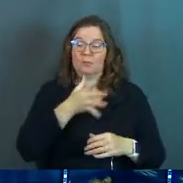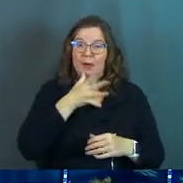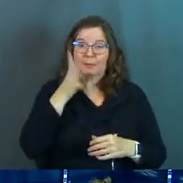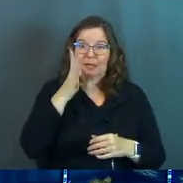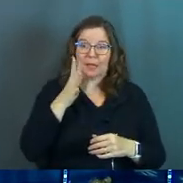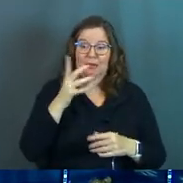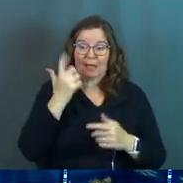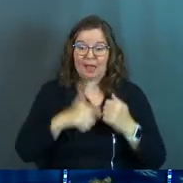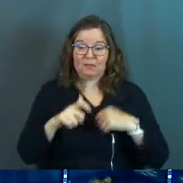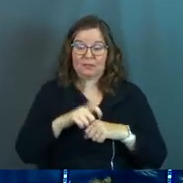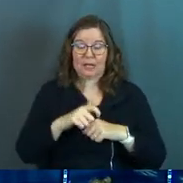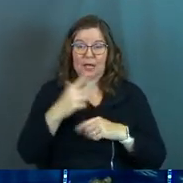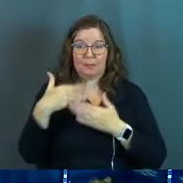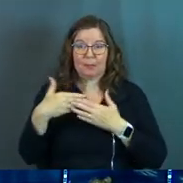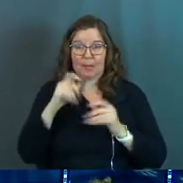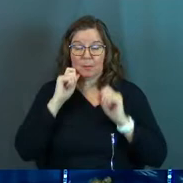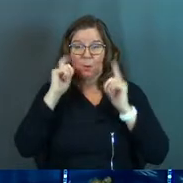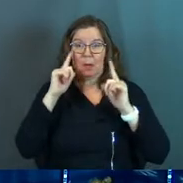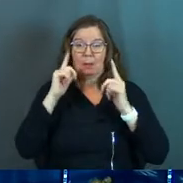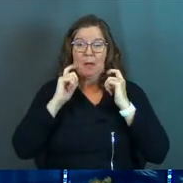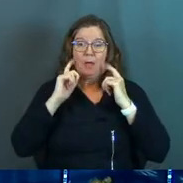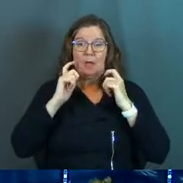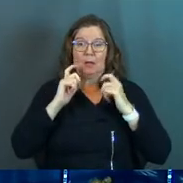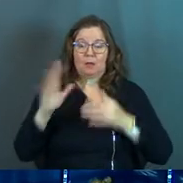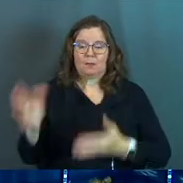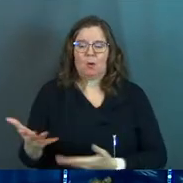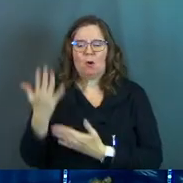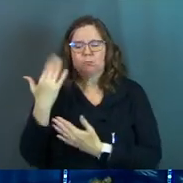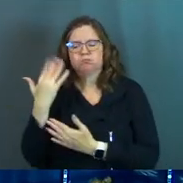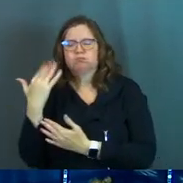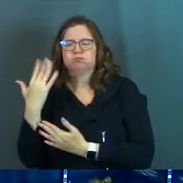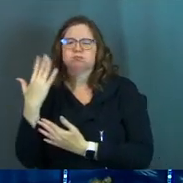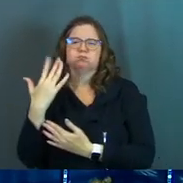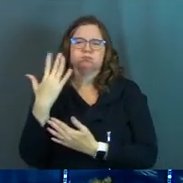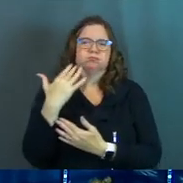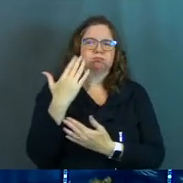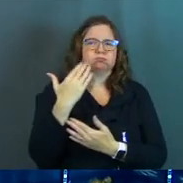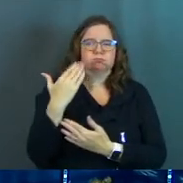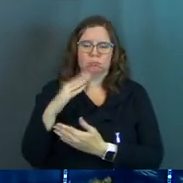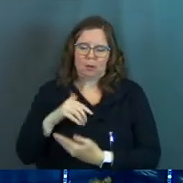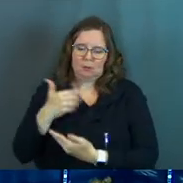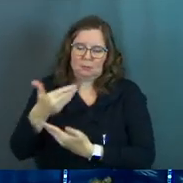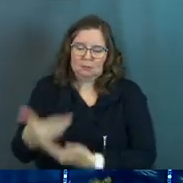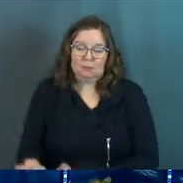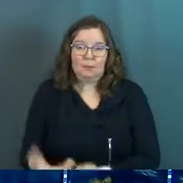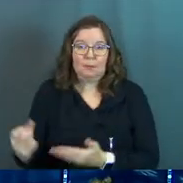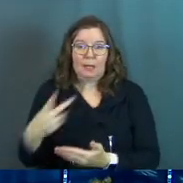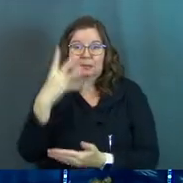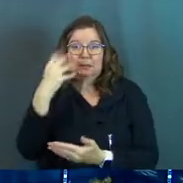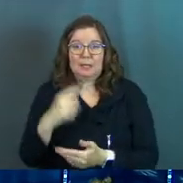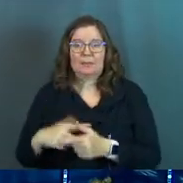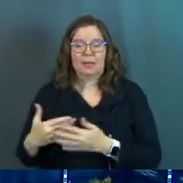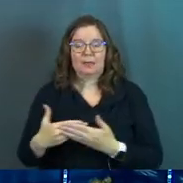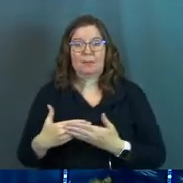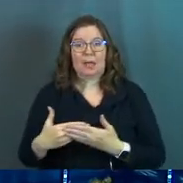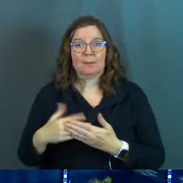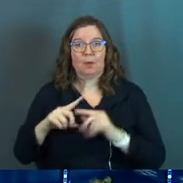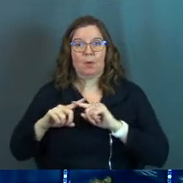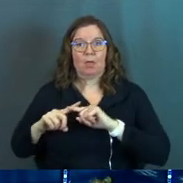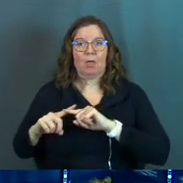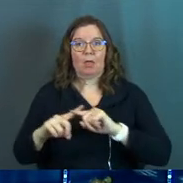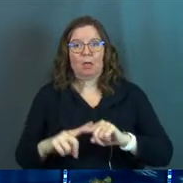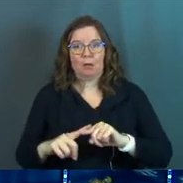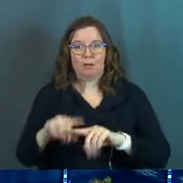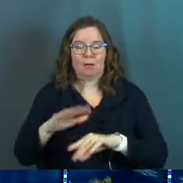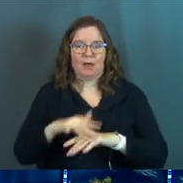and dad go in every single time and hold the baby and rock the baby and put the baby back to sleep, then the baby will grow